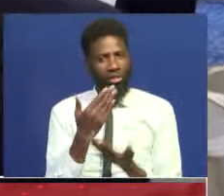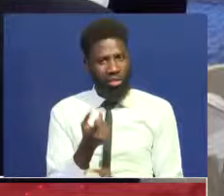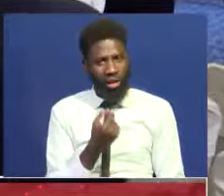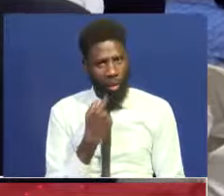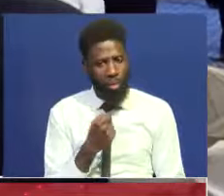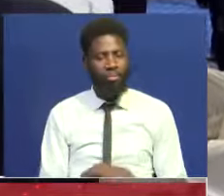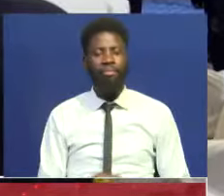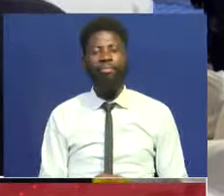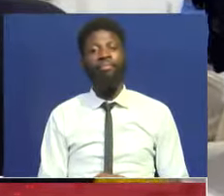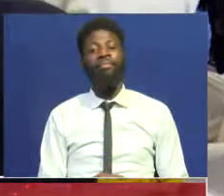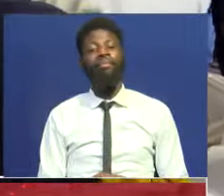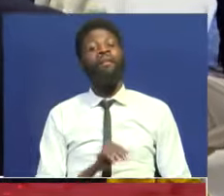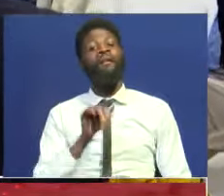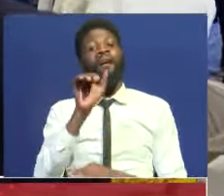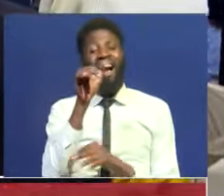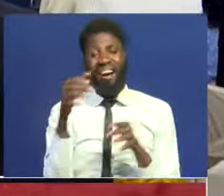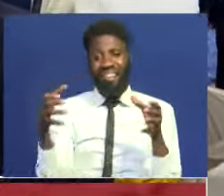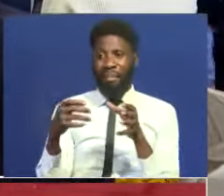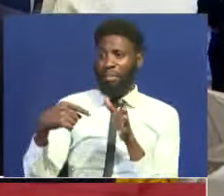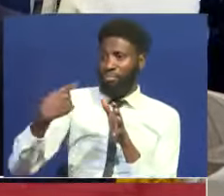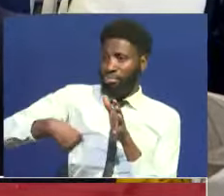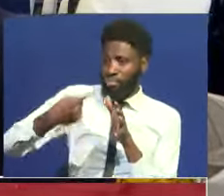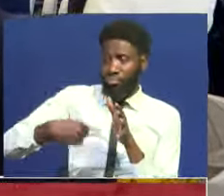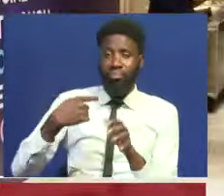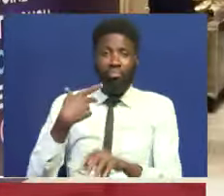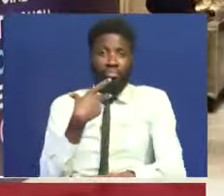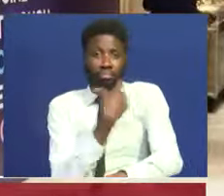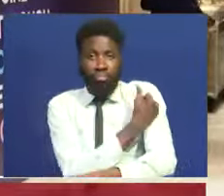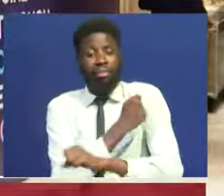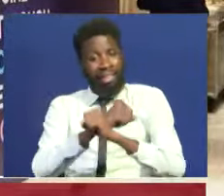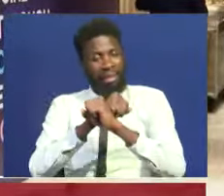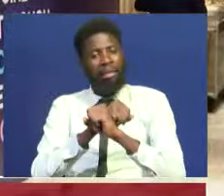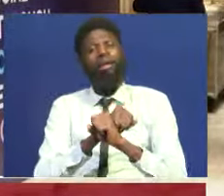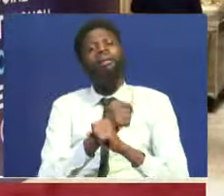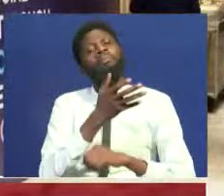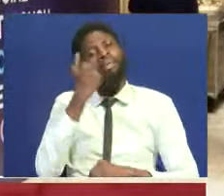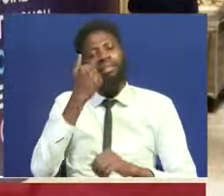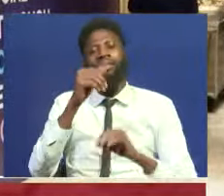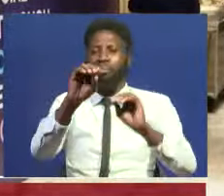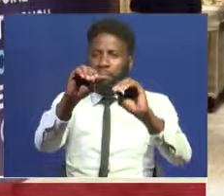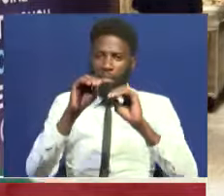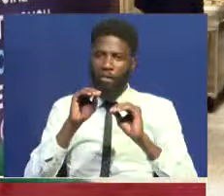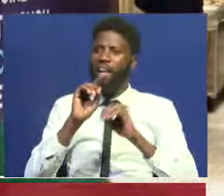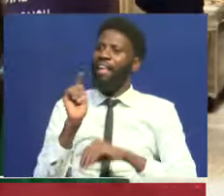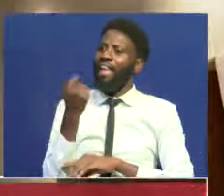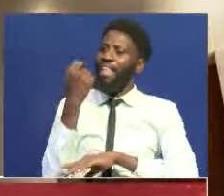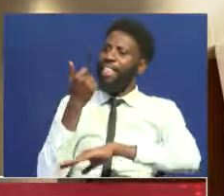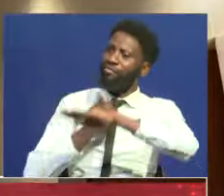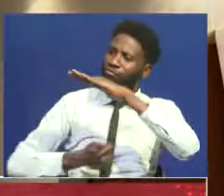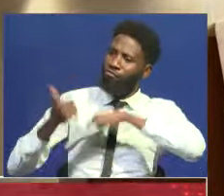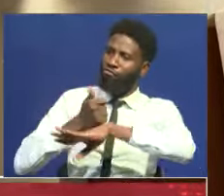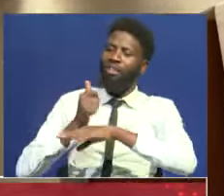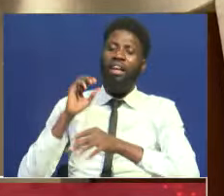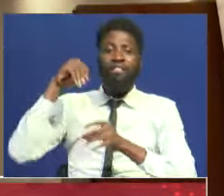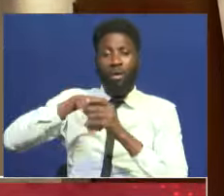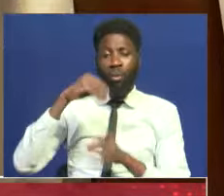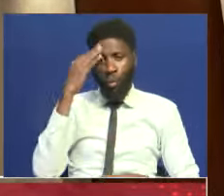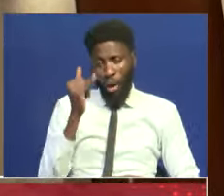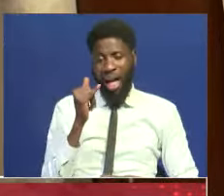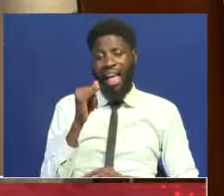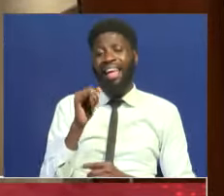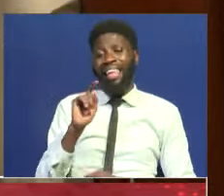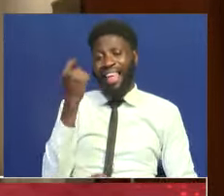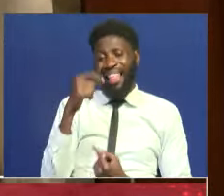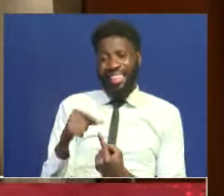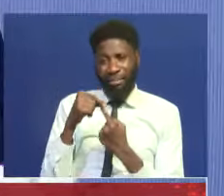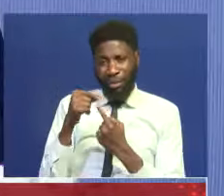He encouraged vaccine manufacturing companies to invest in Kenya, saying the special economic zones will provide necessary environment for vaccine